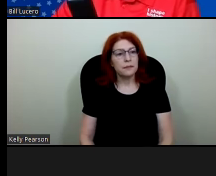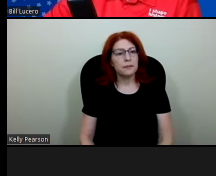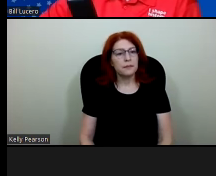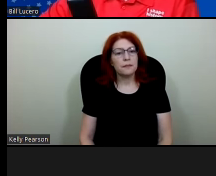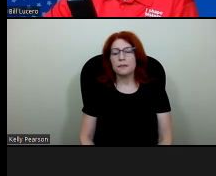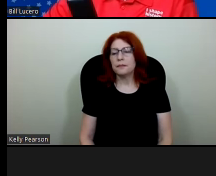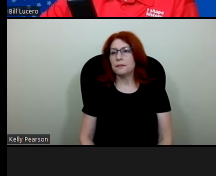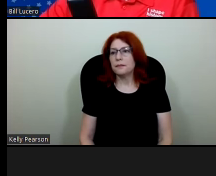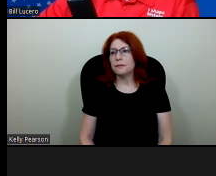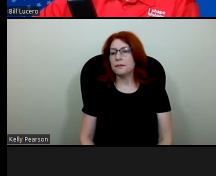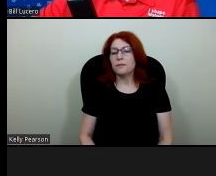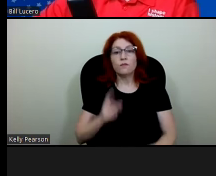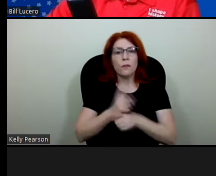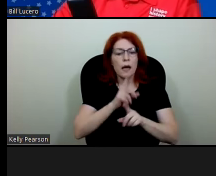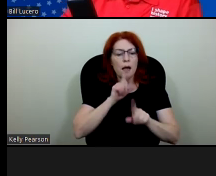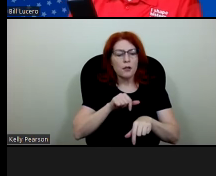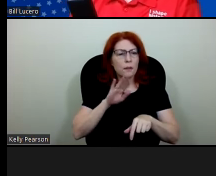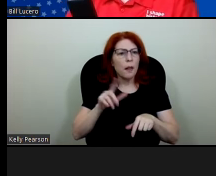And what is the right answer, Bill?